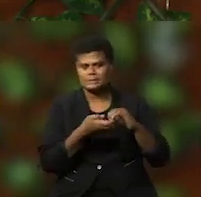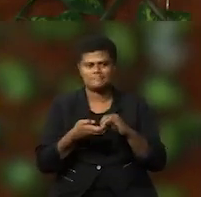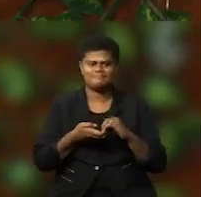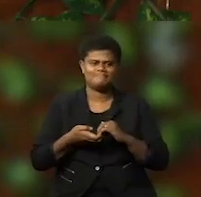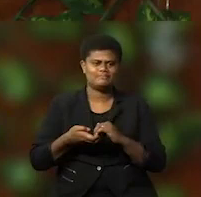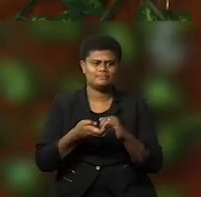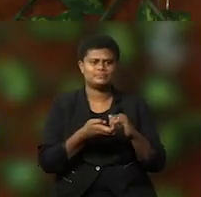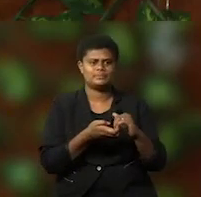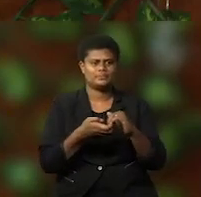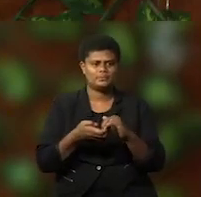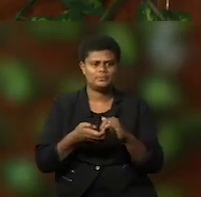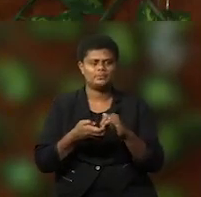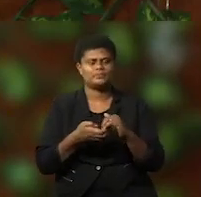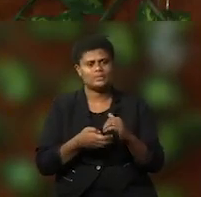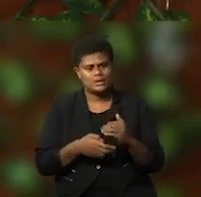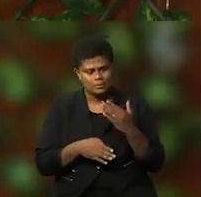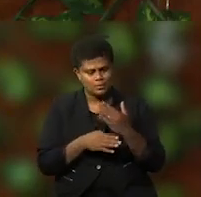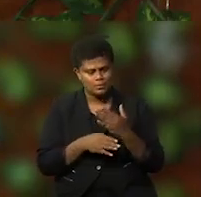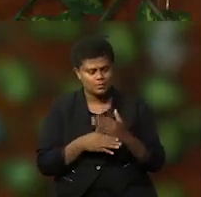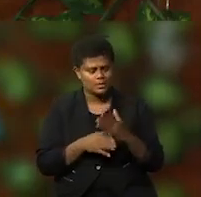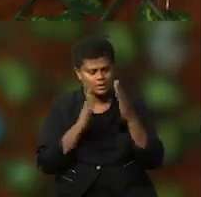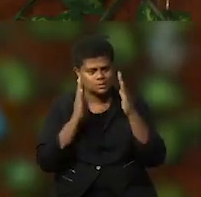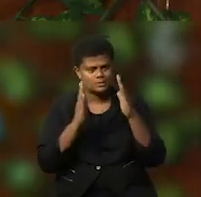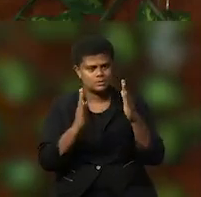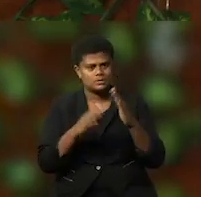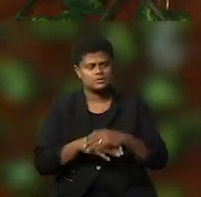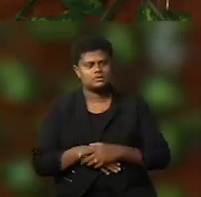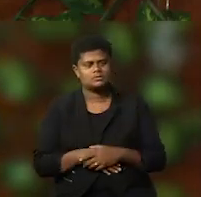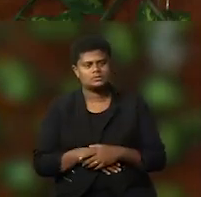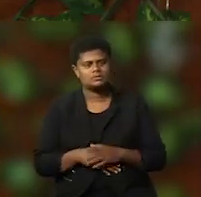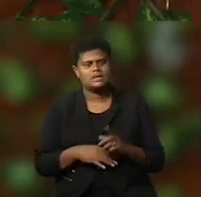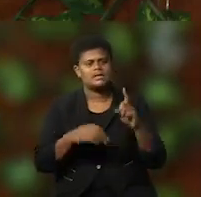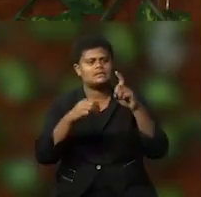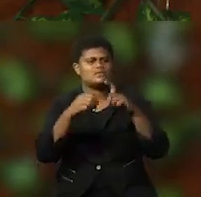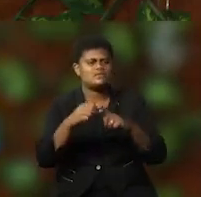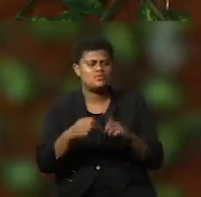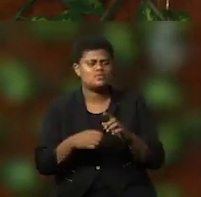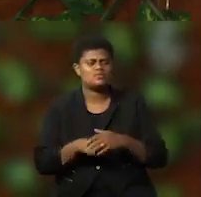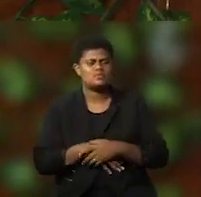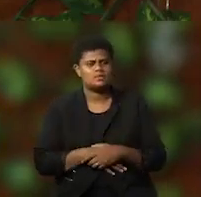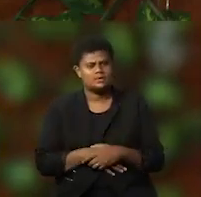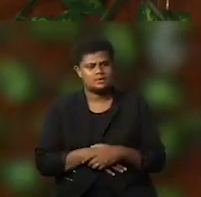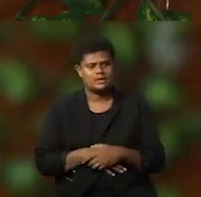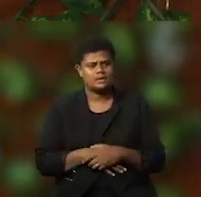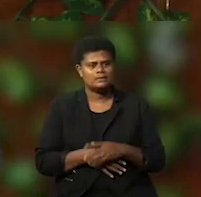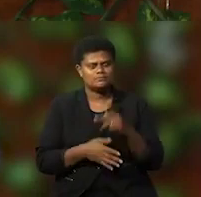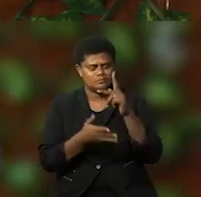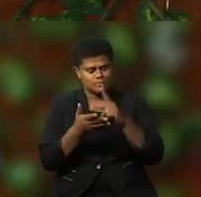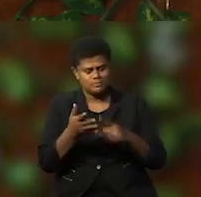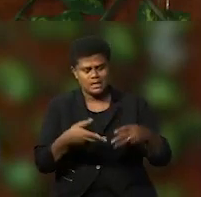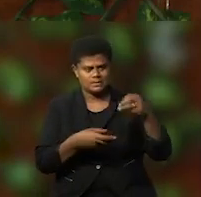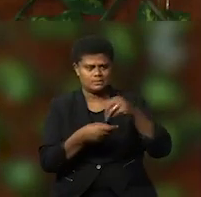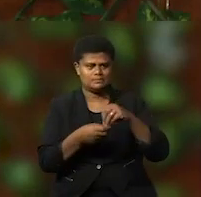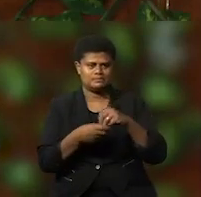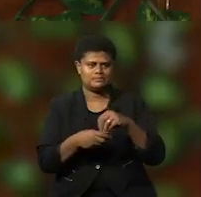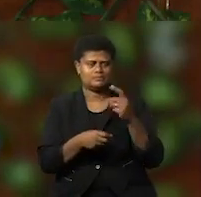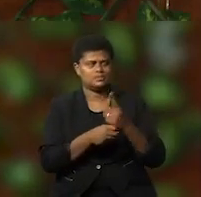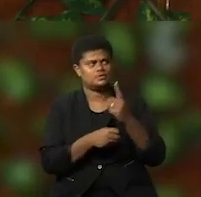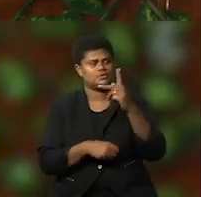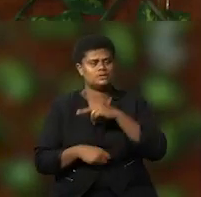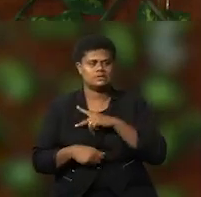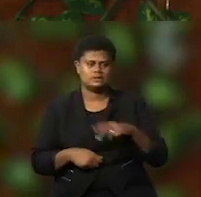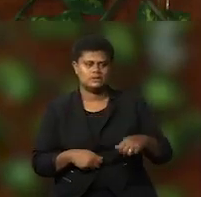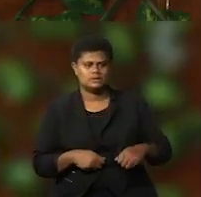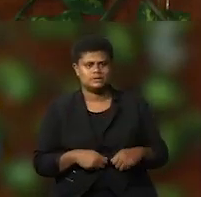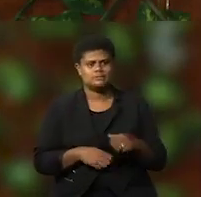all inherit this unshakable kingdom as we're all working towards this common goal to be part of this unshakable kingdom. And with all